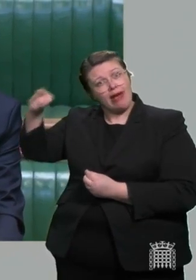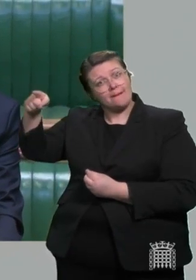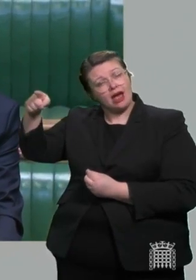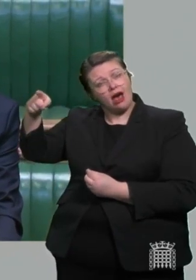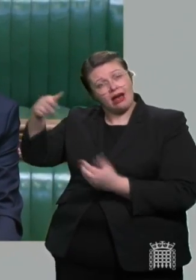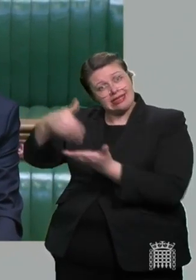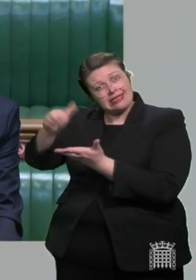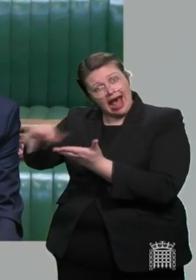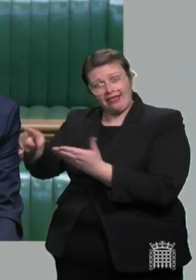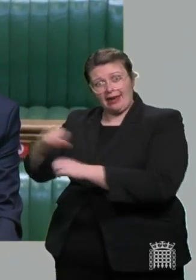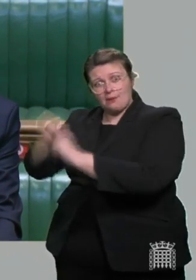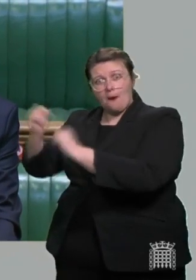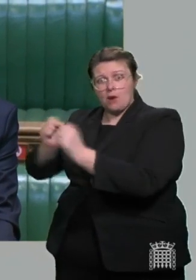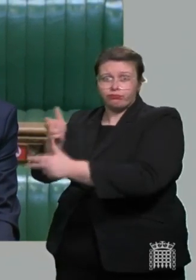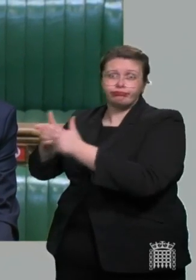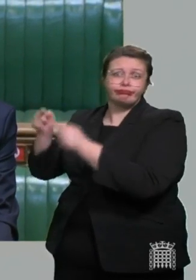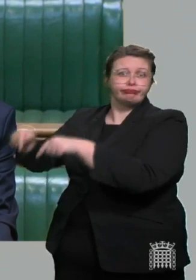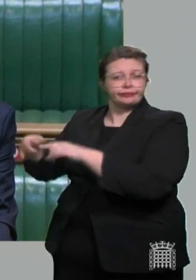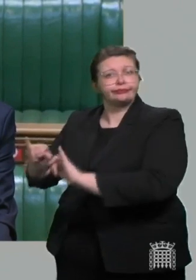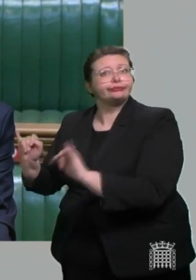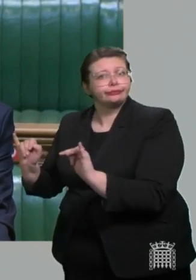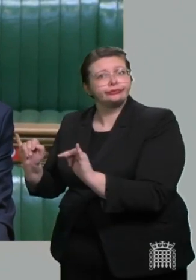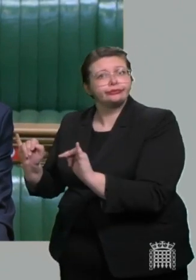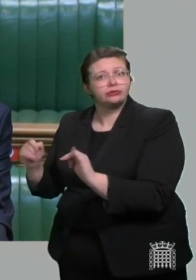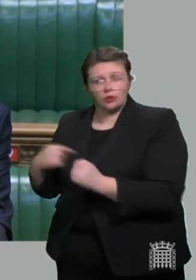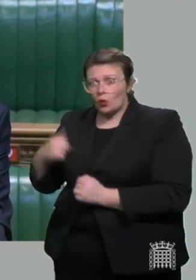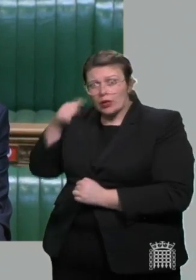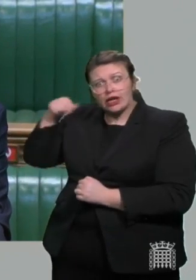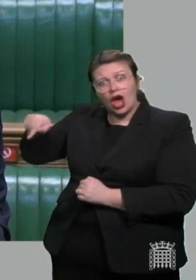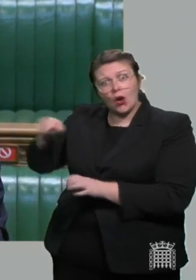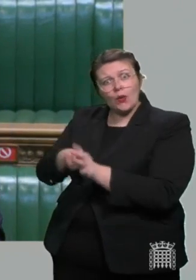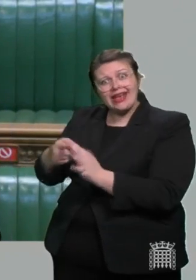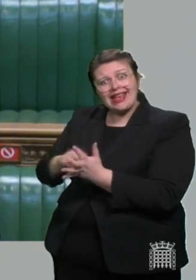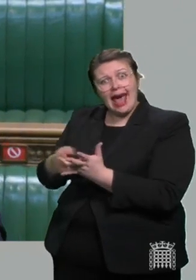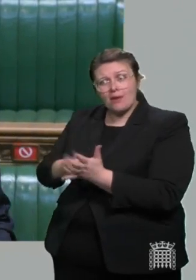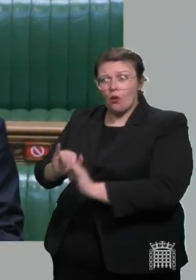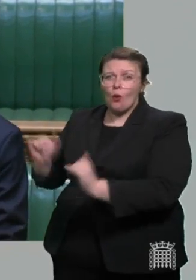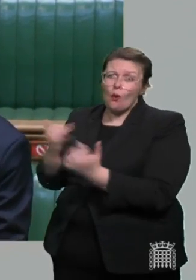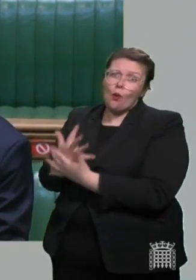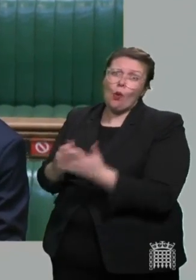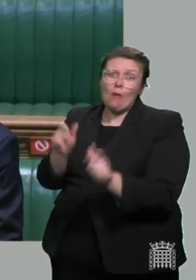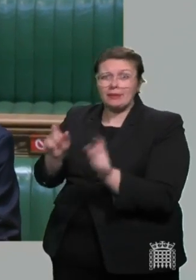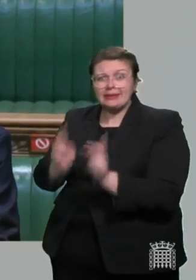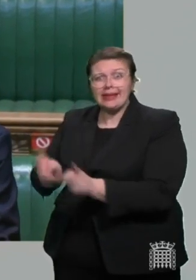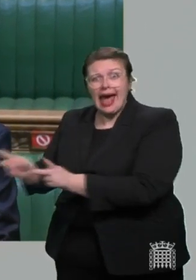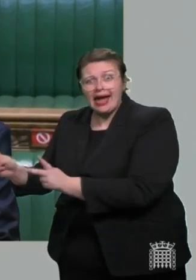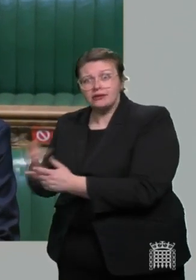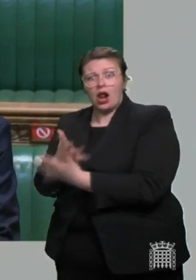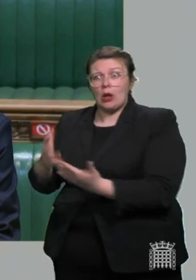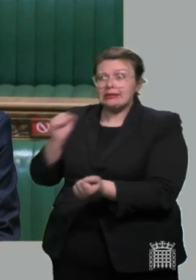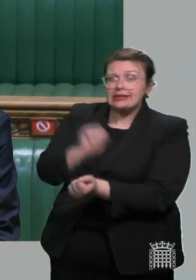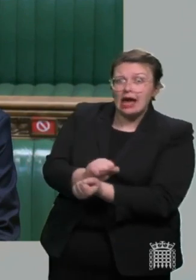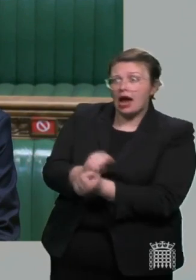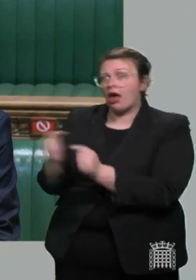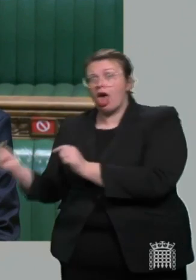Given everything we know about the appalling humanitarian cost of this war, with innocent civilians caught between the Saudi coalition